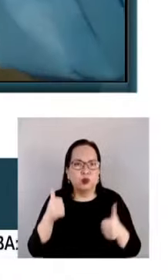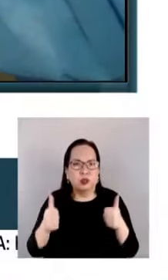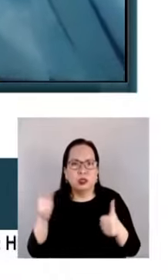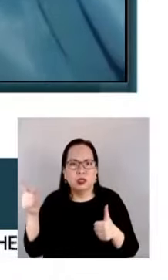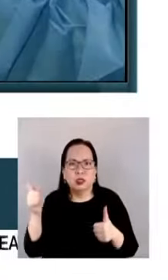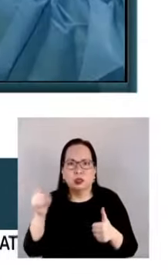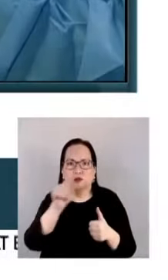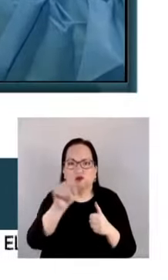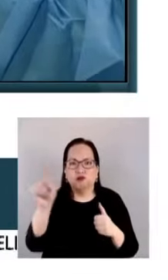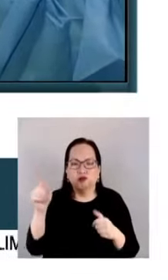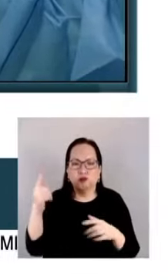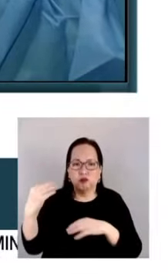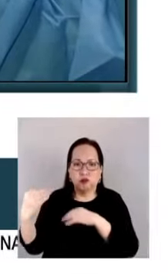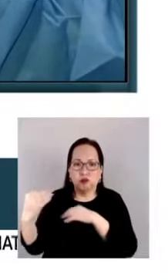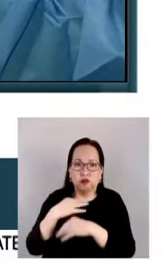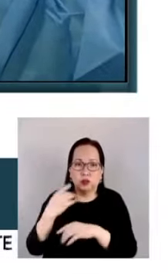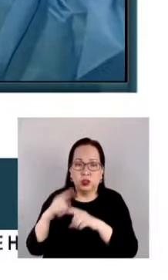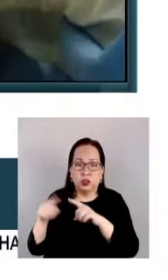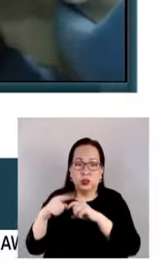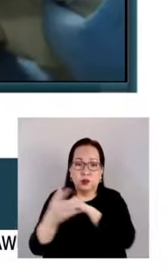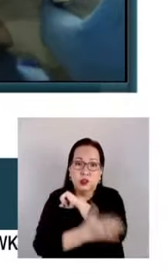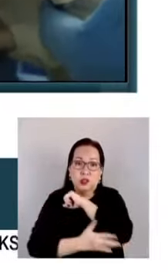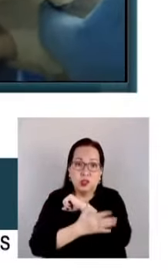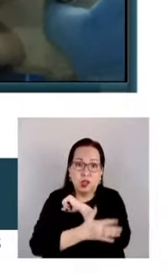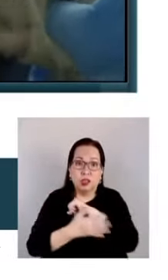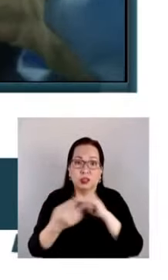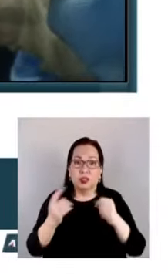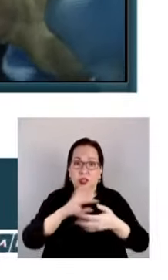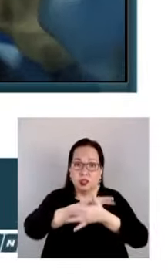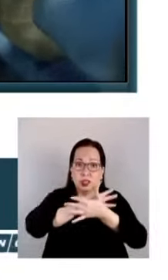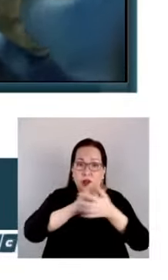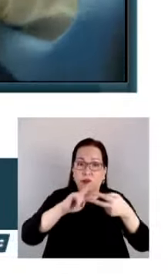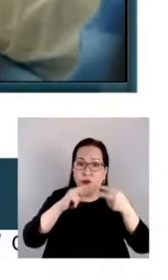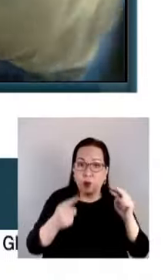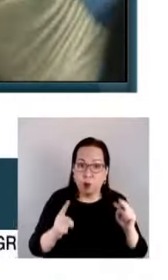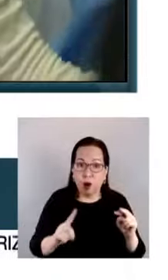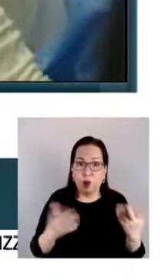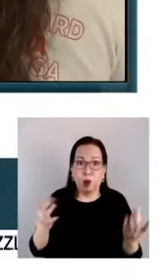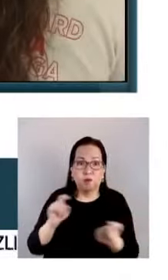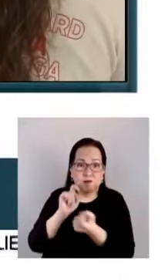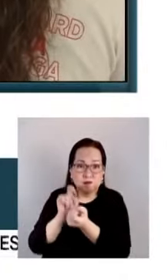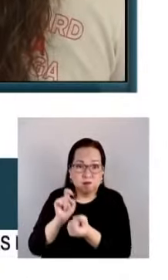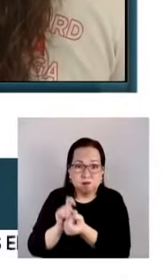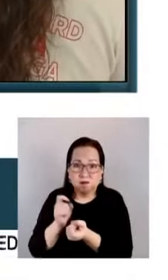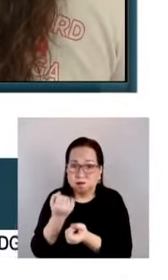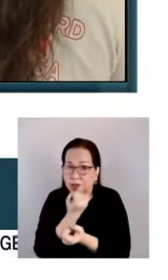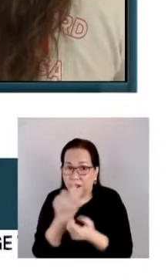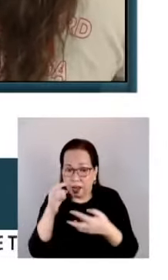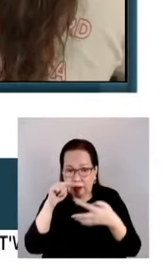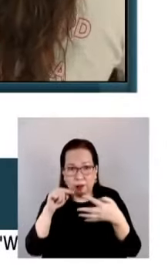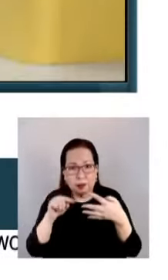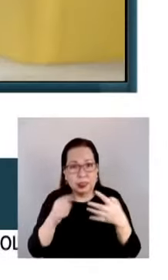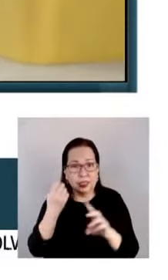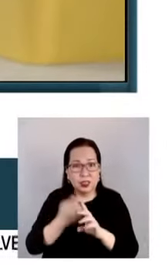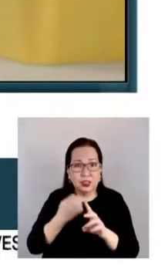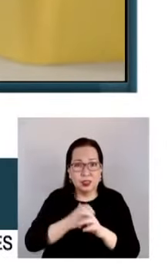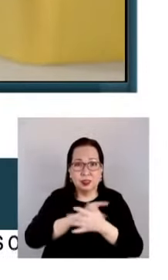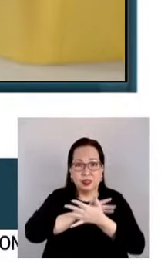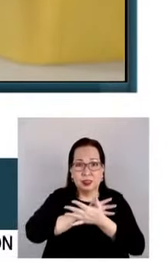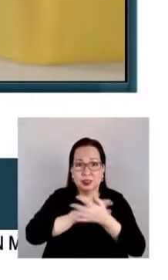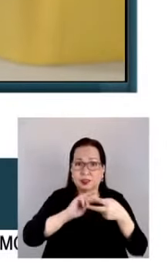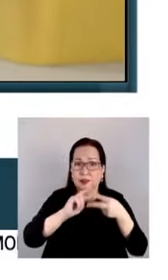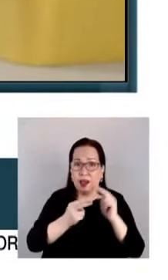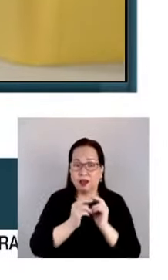concern? What is the current status? What is the more accurate number of cases that we have now? So these are the important elements